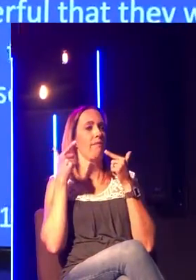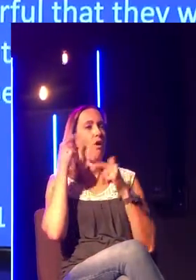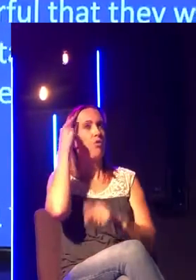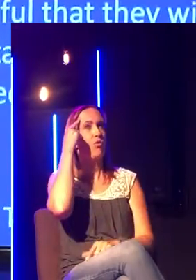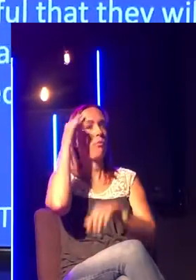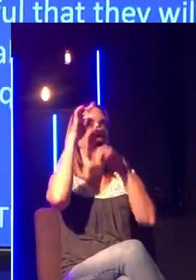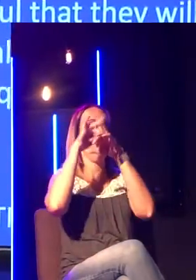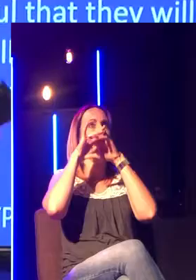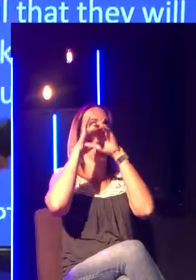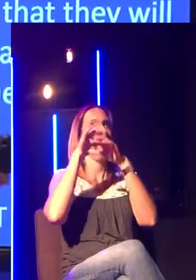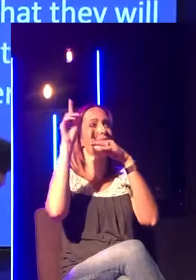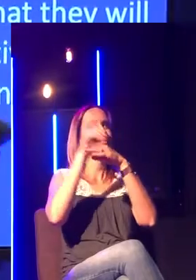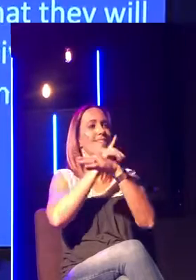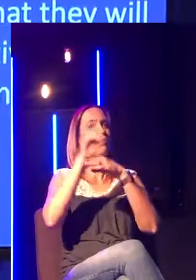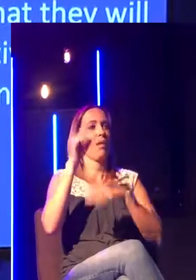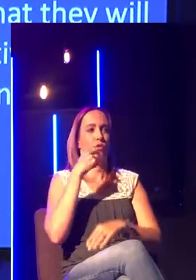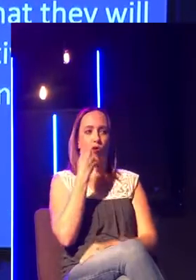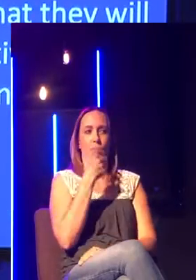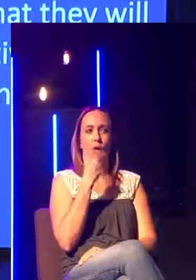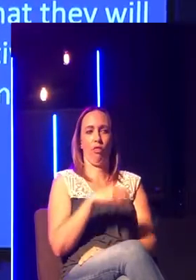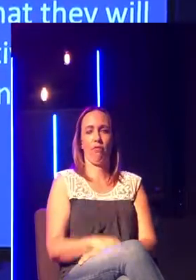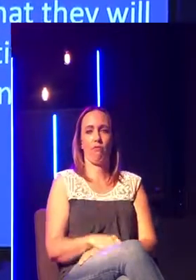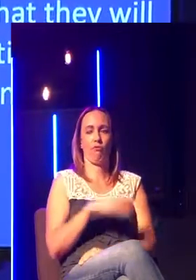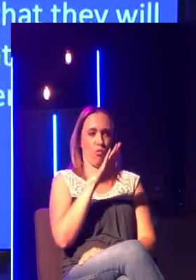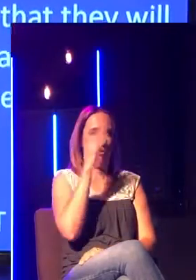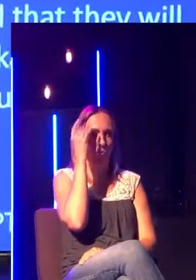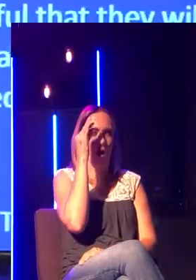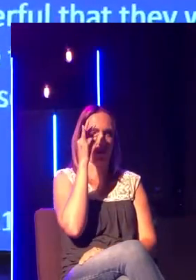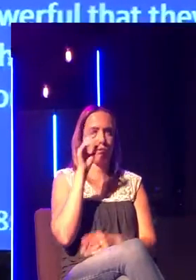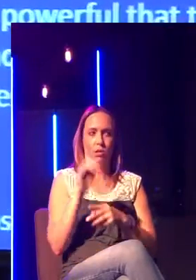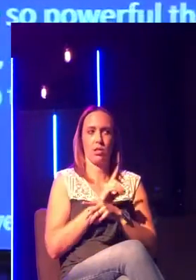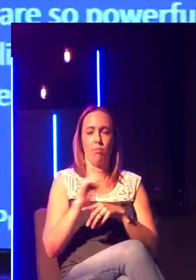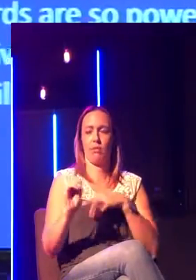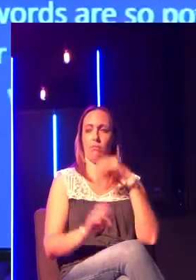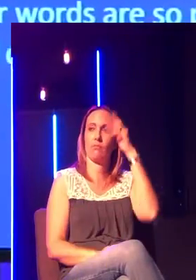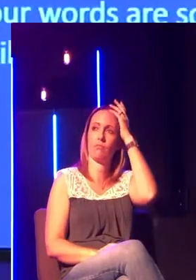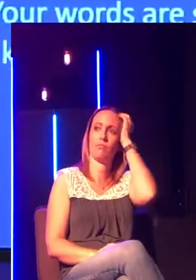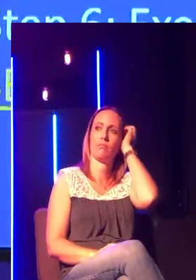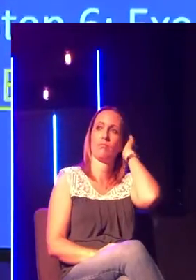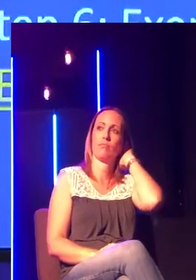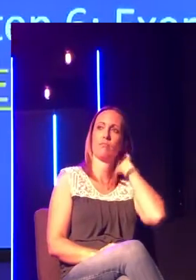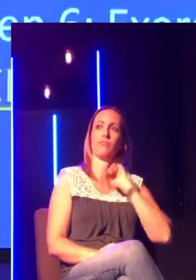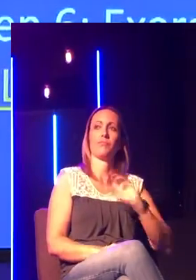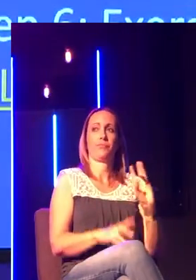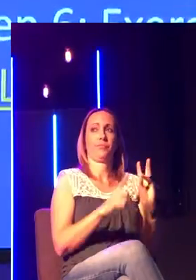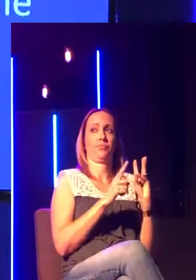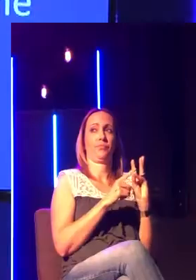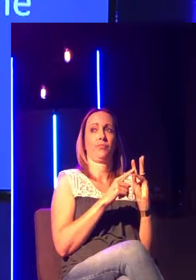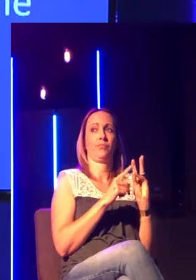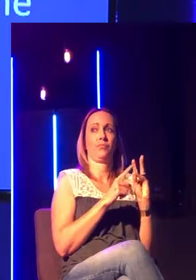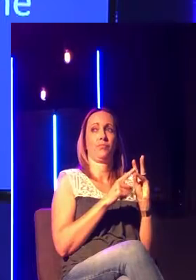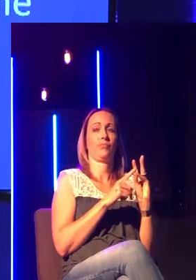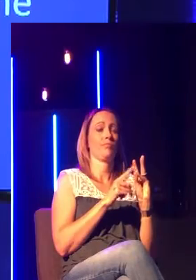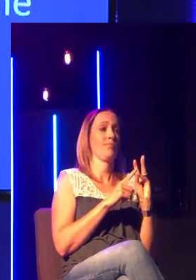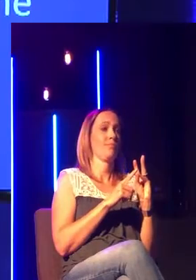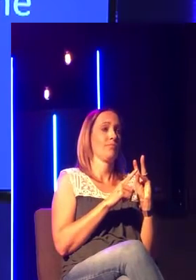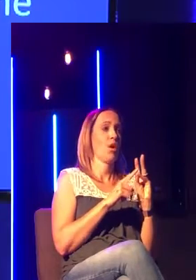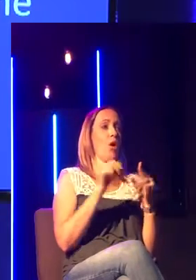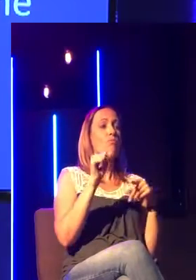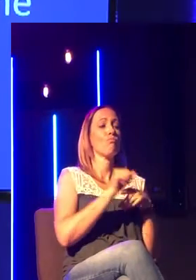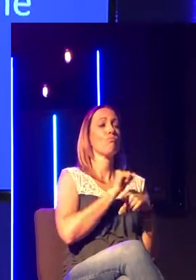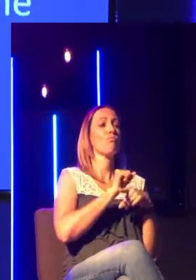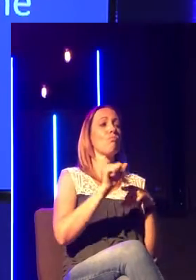first disciplining your mouth and your thoughts. Step number 6, exercise extreme self-care.